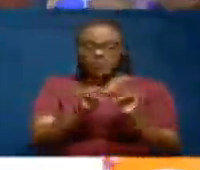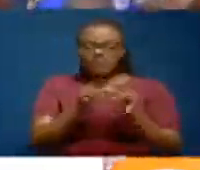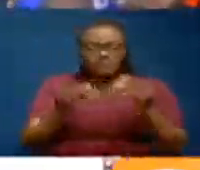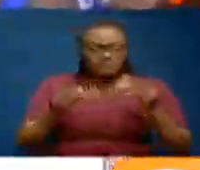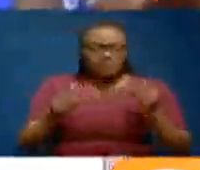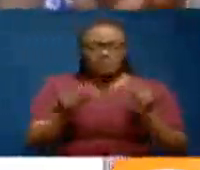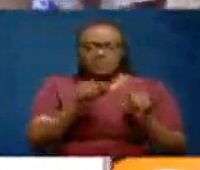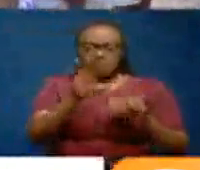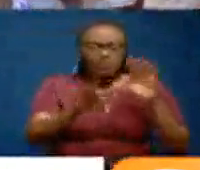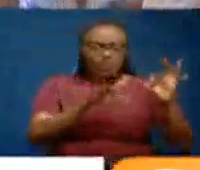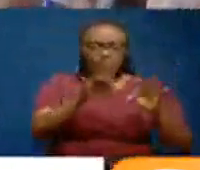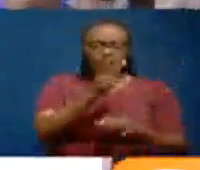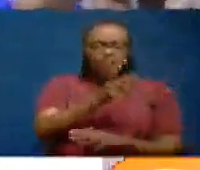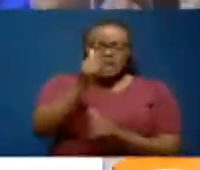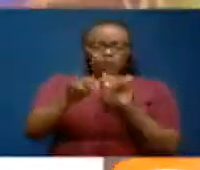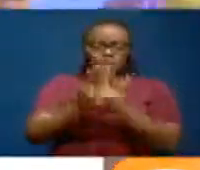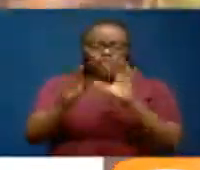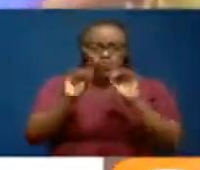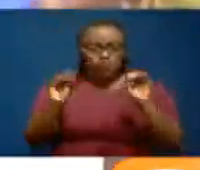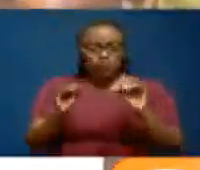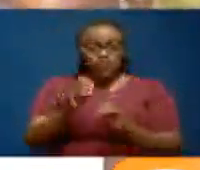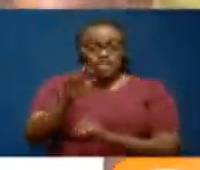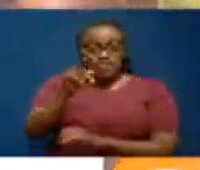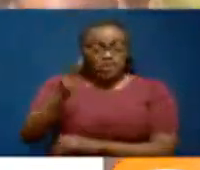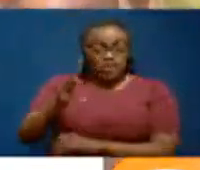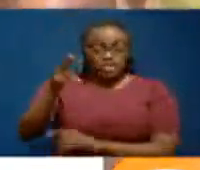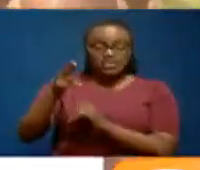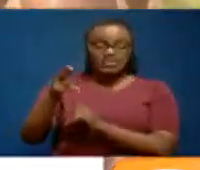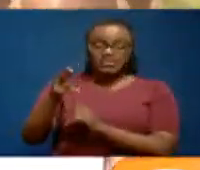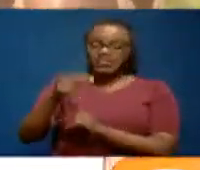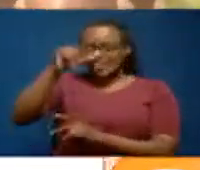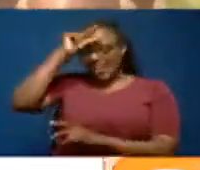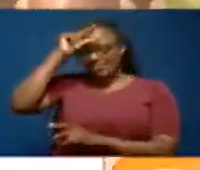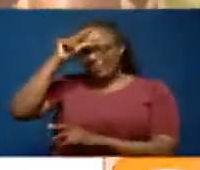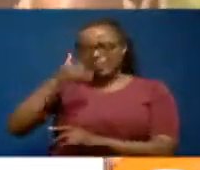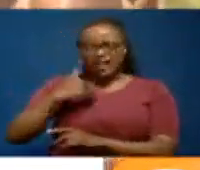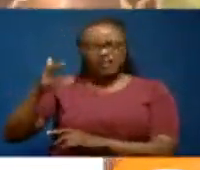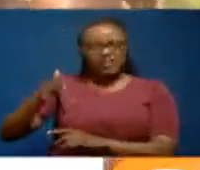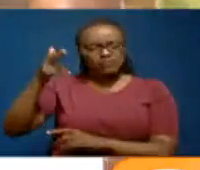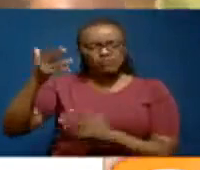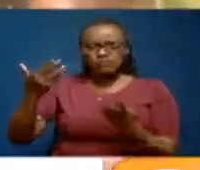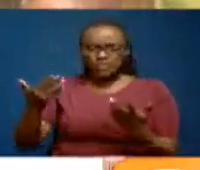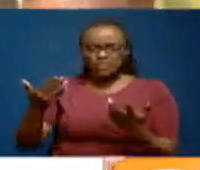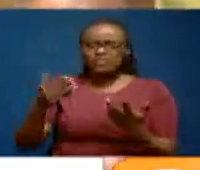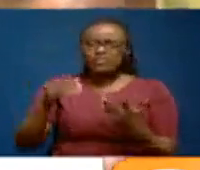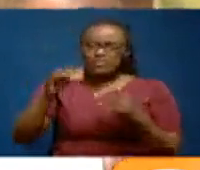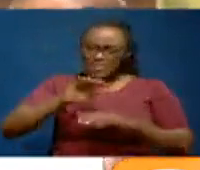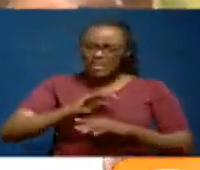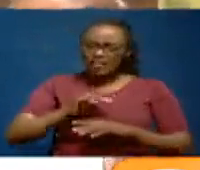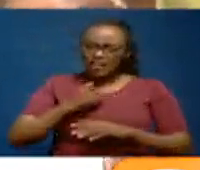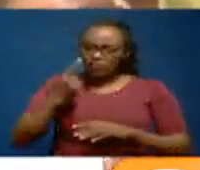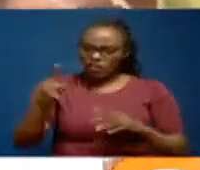of illegal firearms will start in earnest. Kama ni bunduki, bunduki serikali iko nayo ya kutosha,